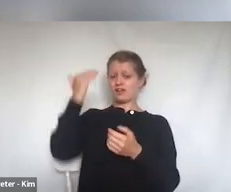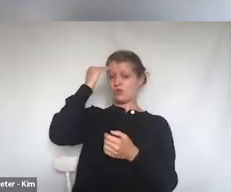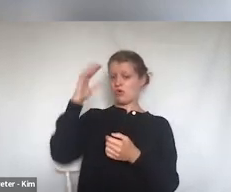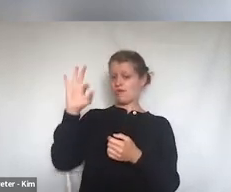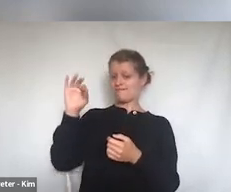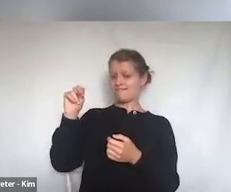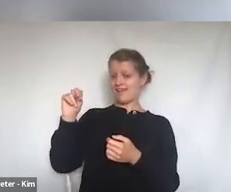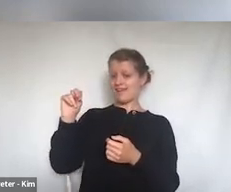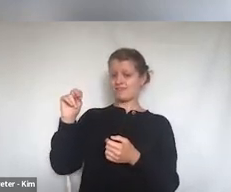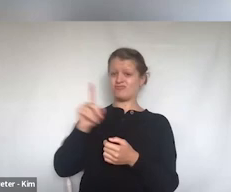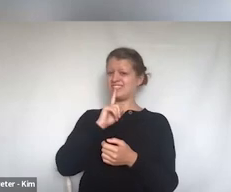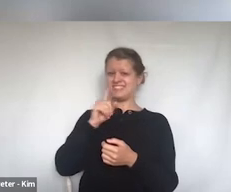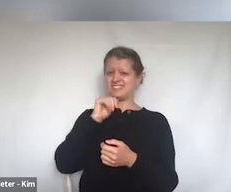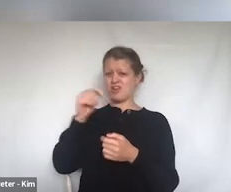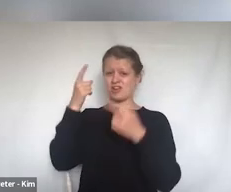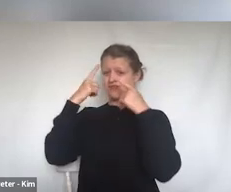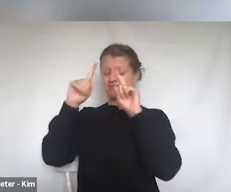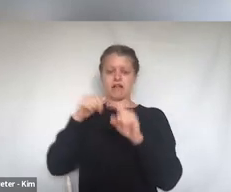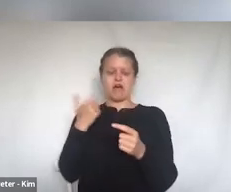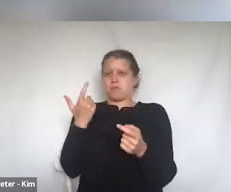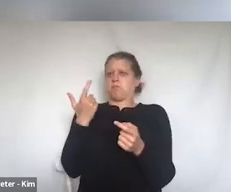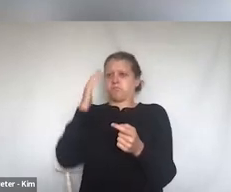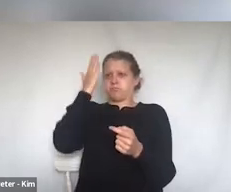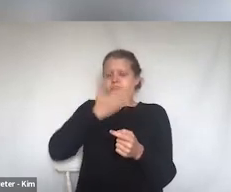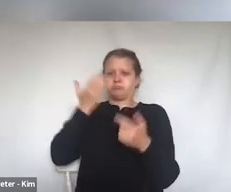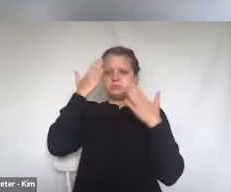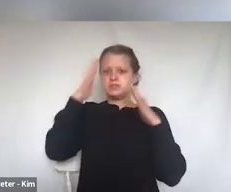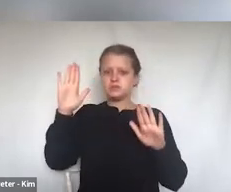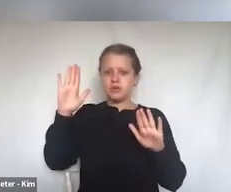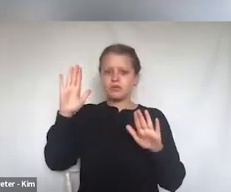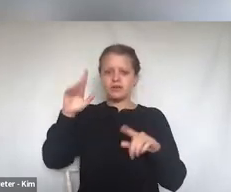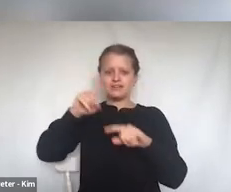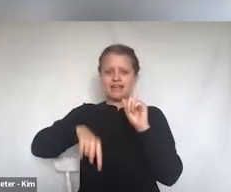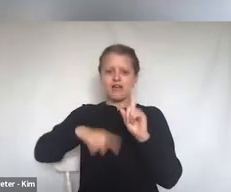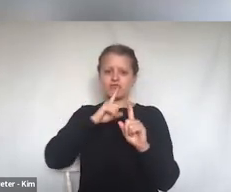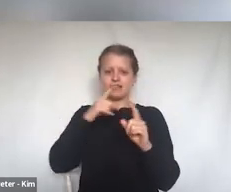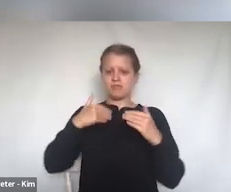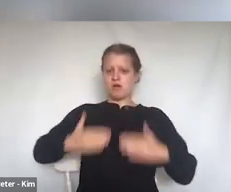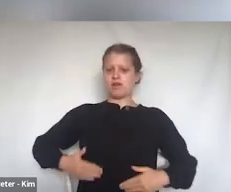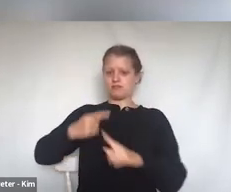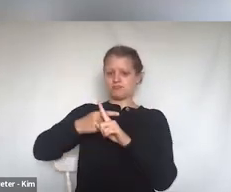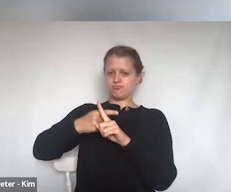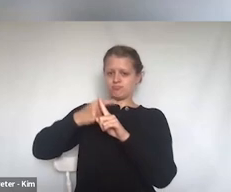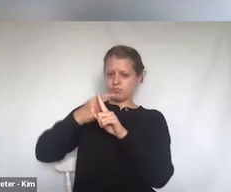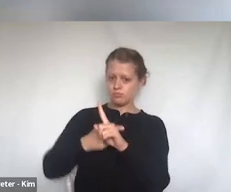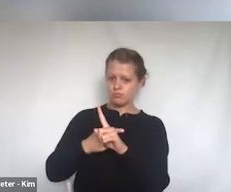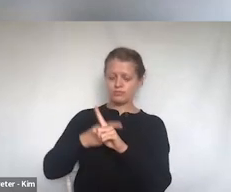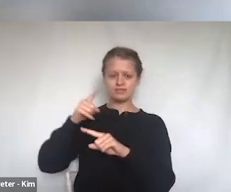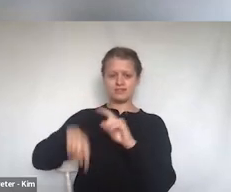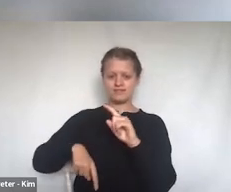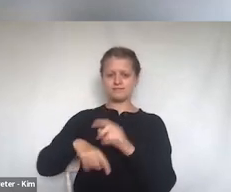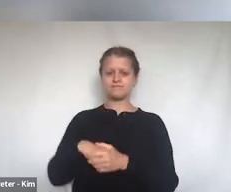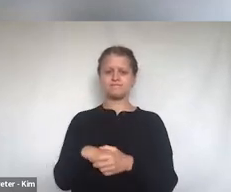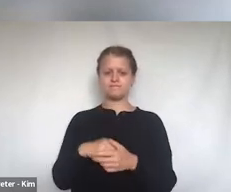an effective way to bring your core body temperature down. I've seen Fraser Health has a really great resource available, a